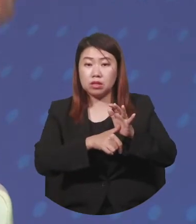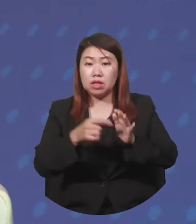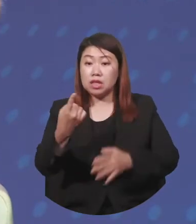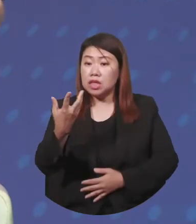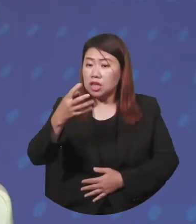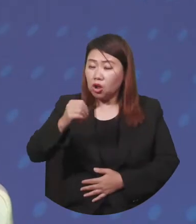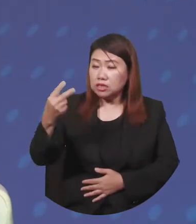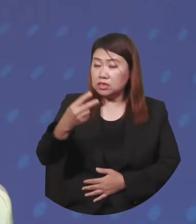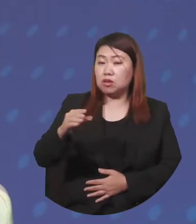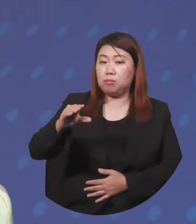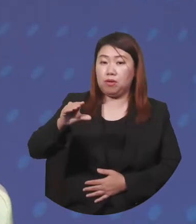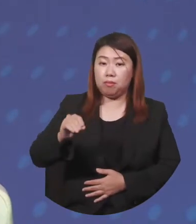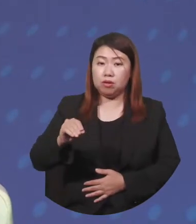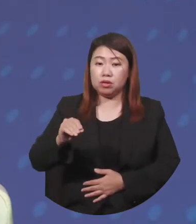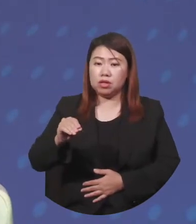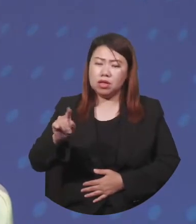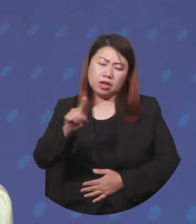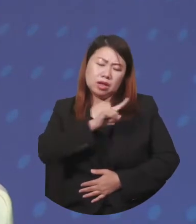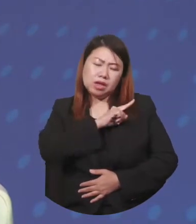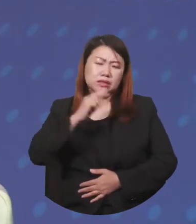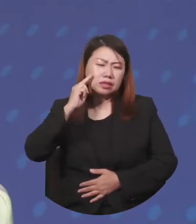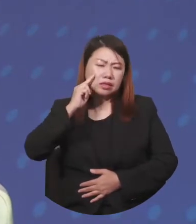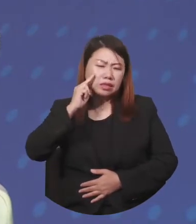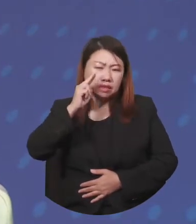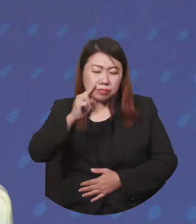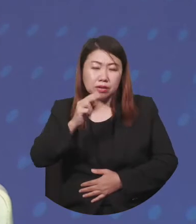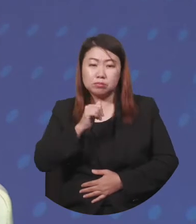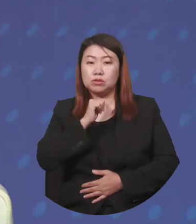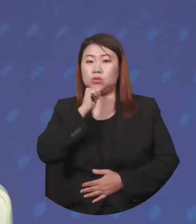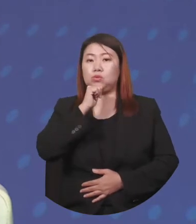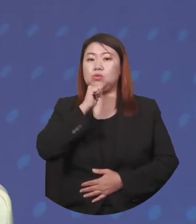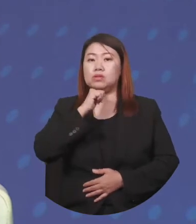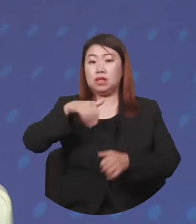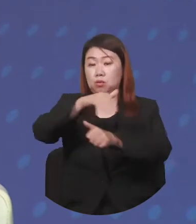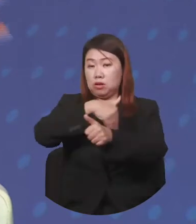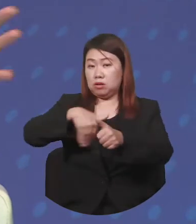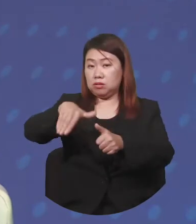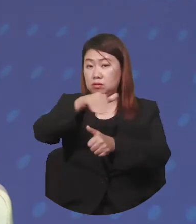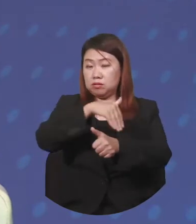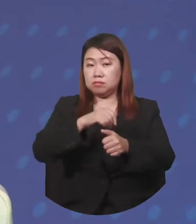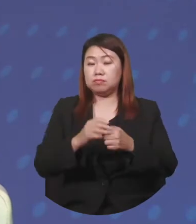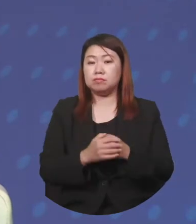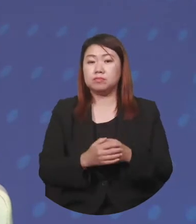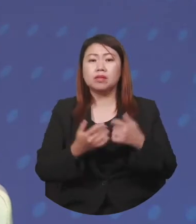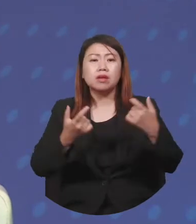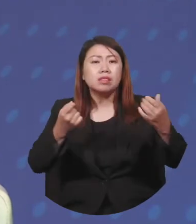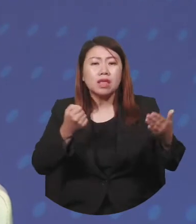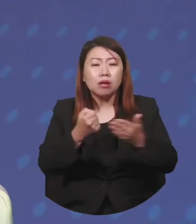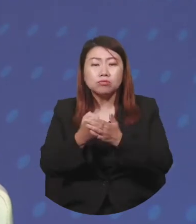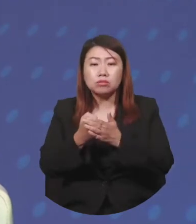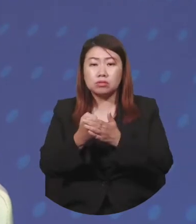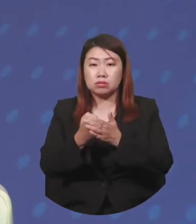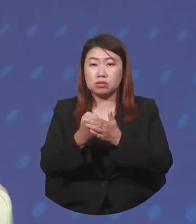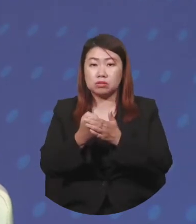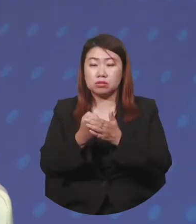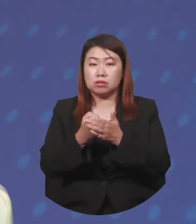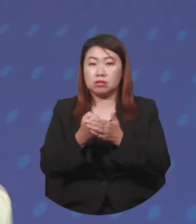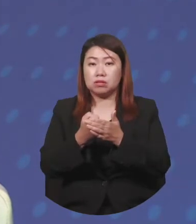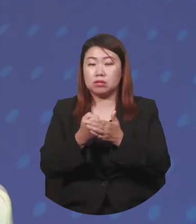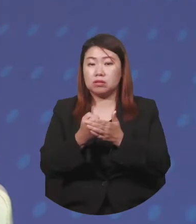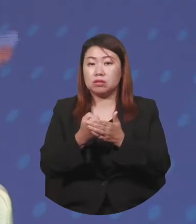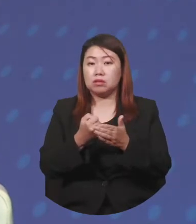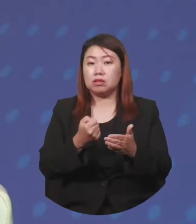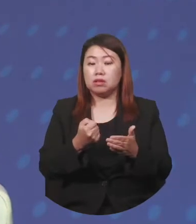And this has put poverty back, the progress on poverty back to 3 to 4 years